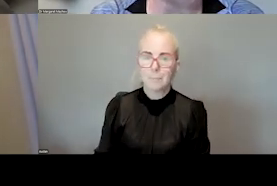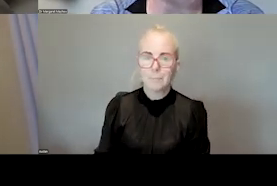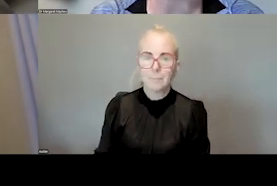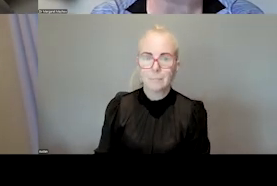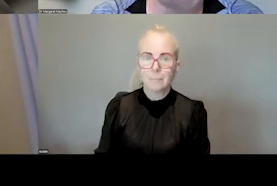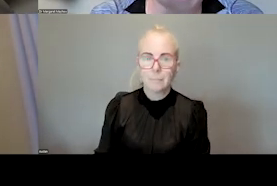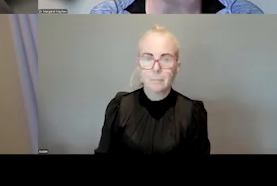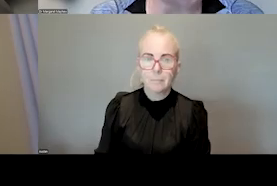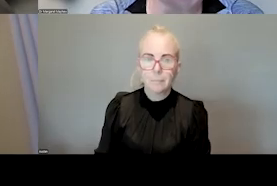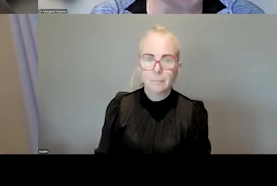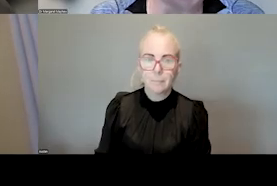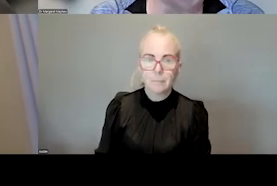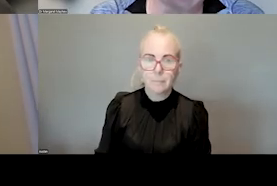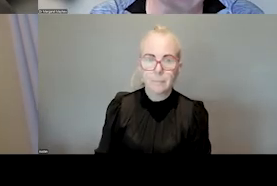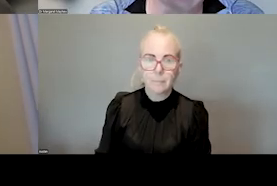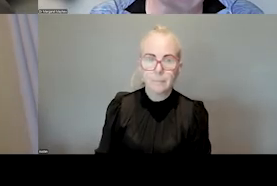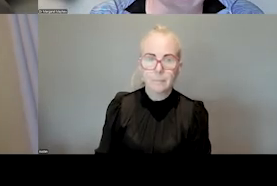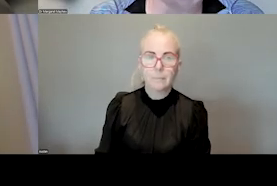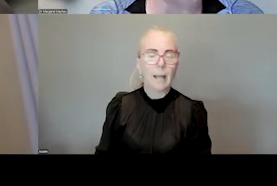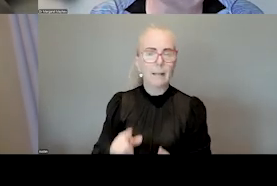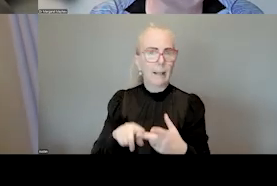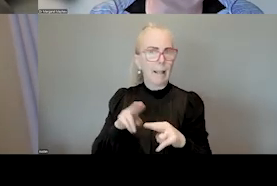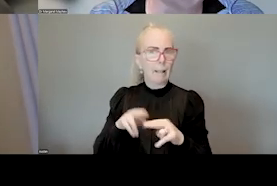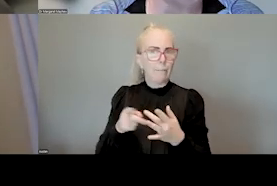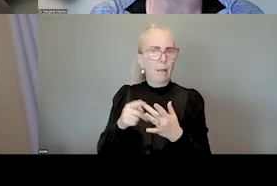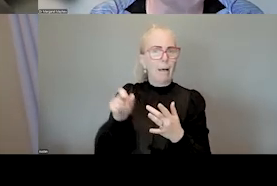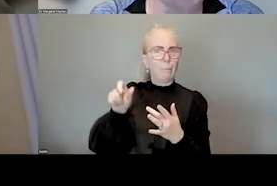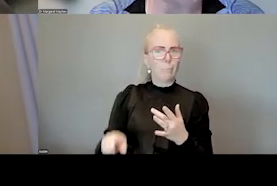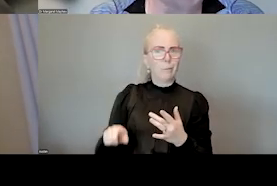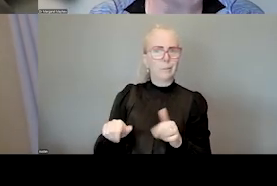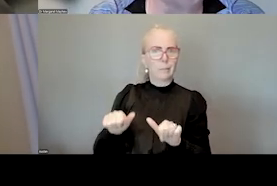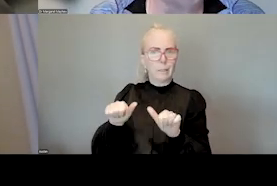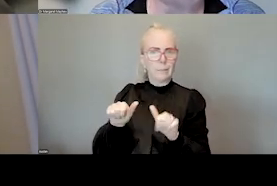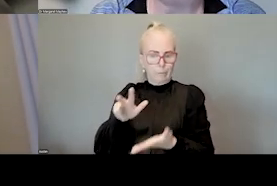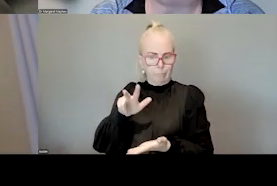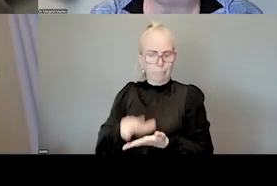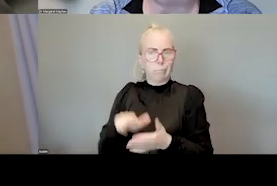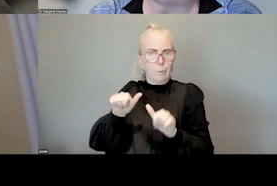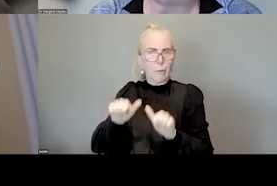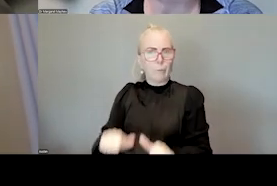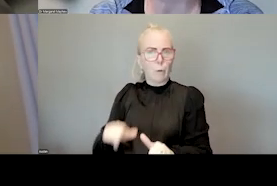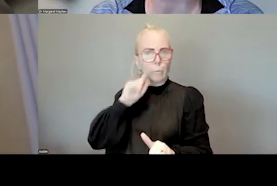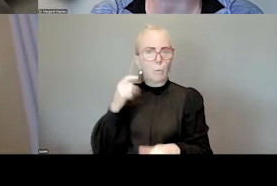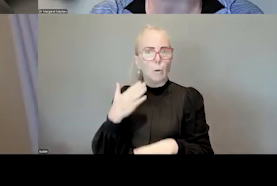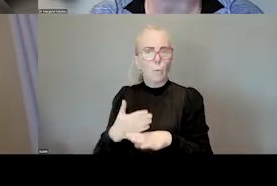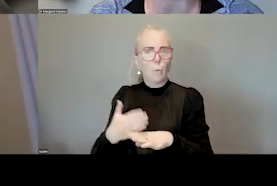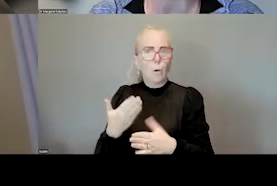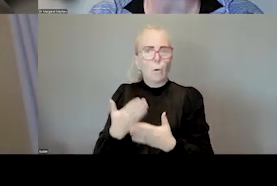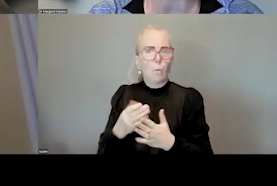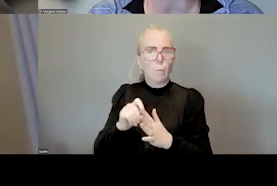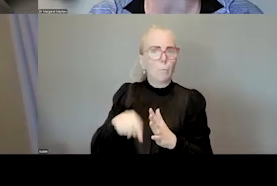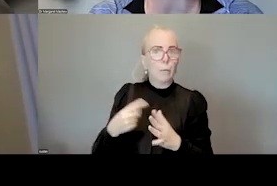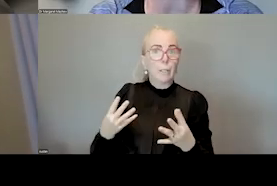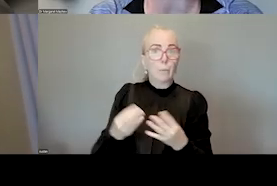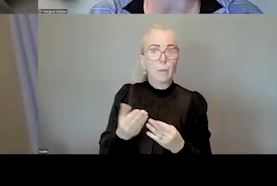not, basically. So again, this is more just a statistical sort of question, but it is vague information. Mhm. Then we